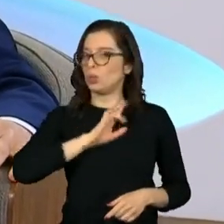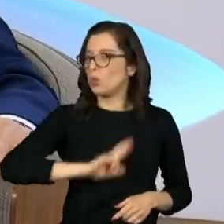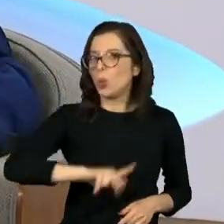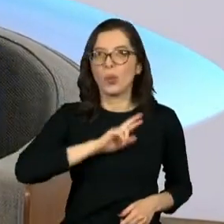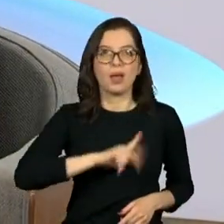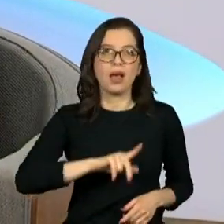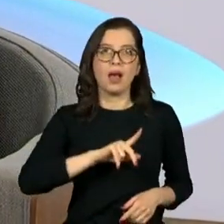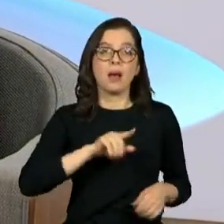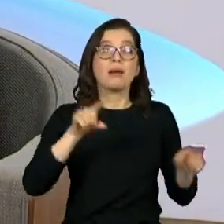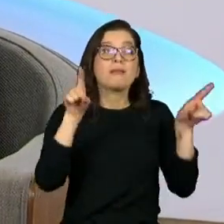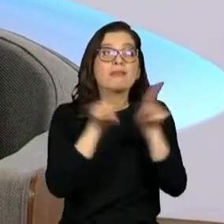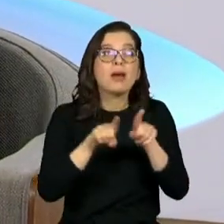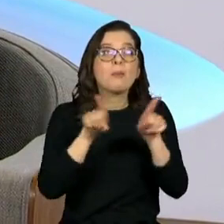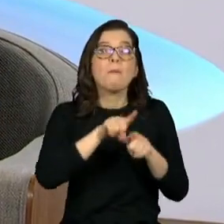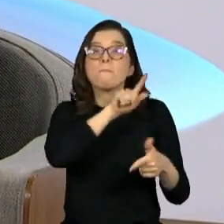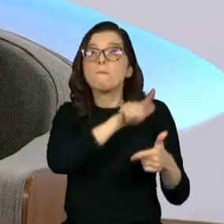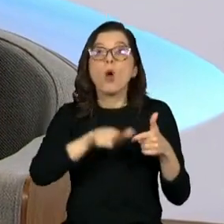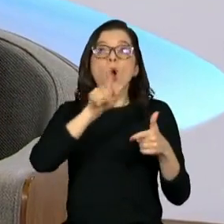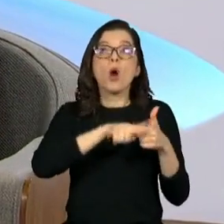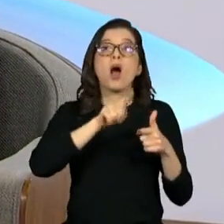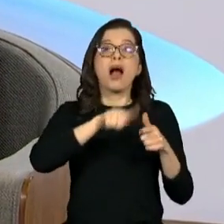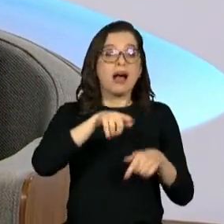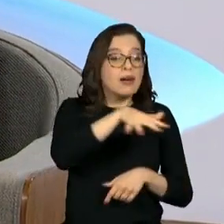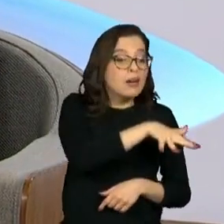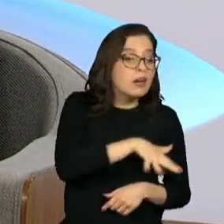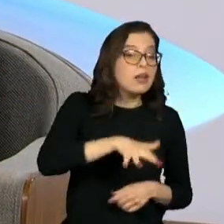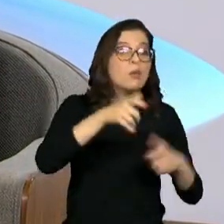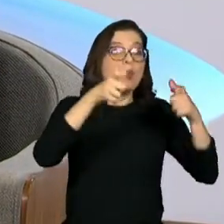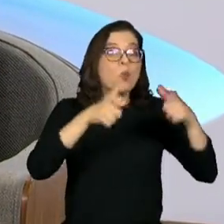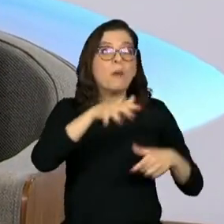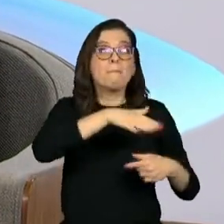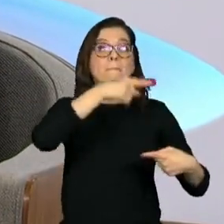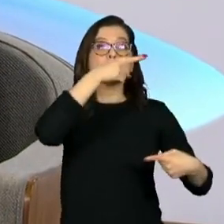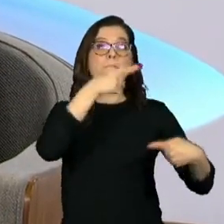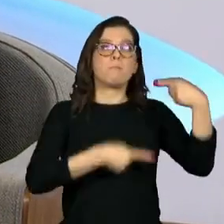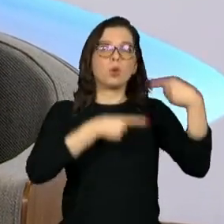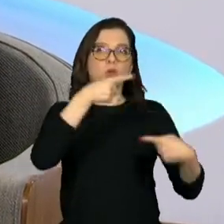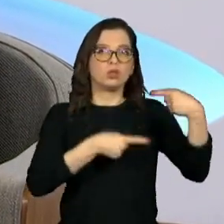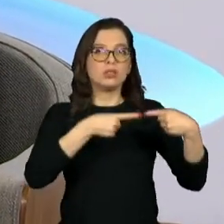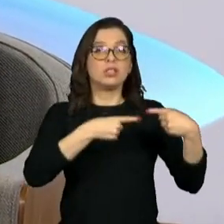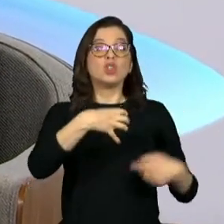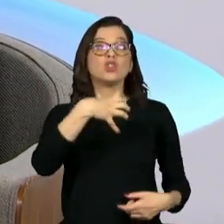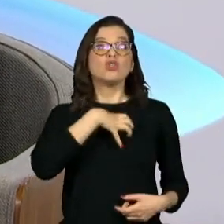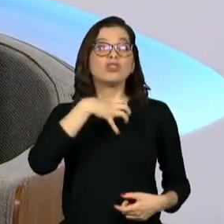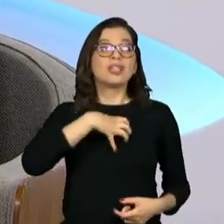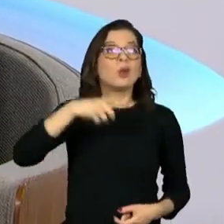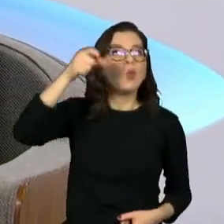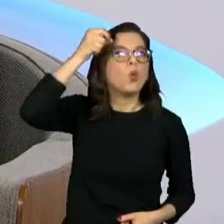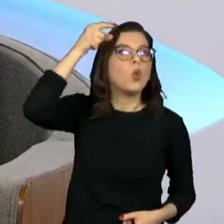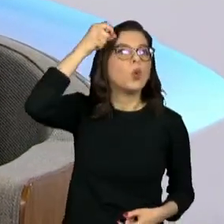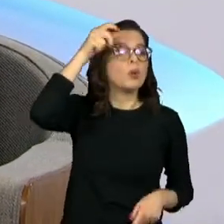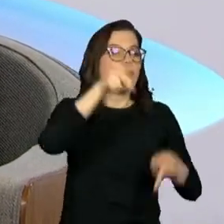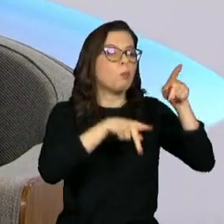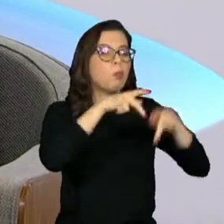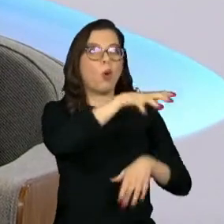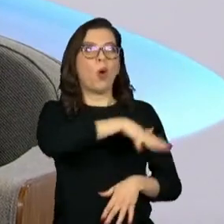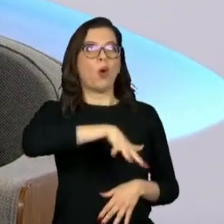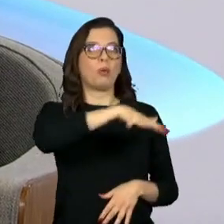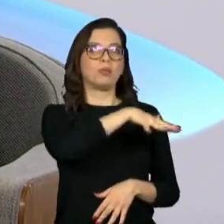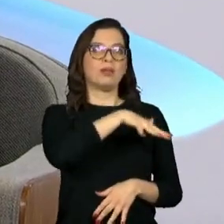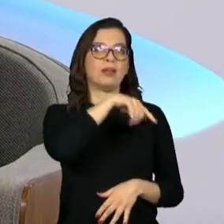enforcement. It's also a problem of the political climate and the public culture, which I think